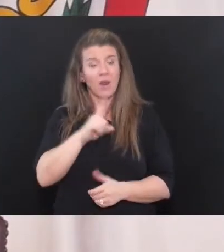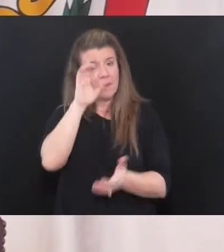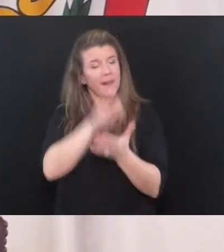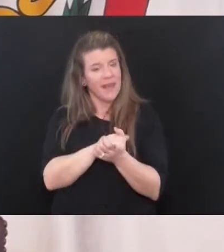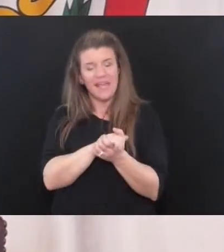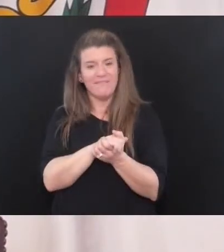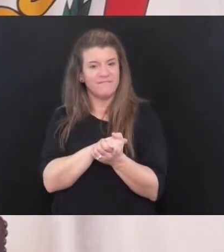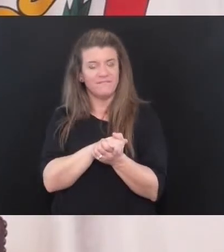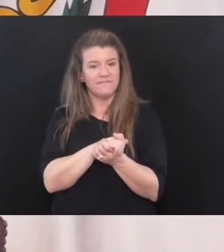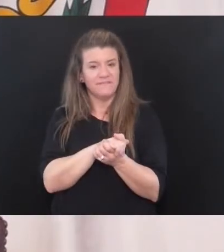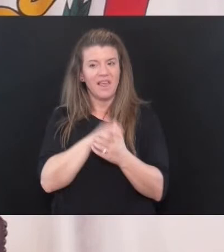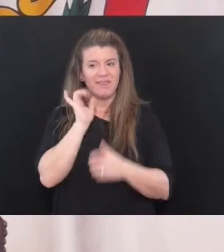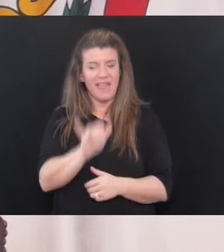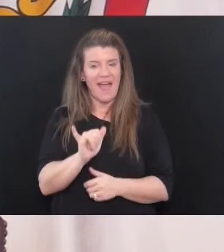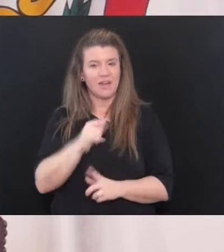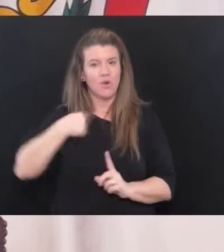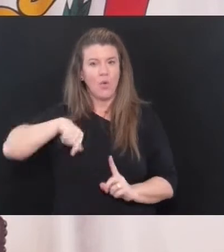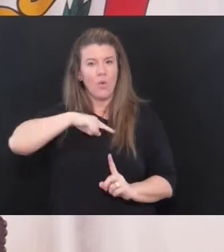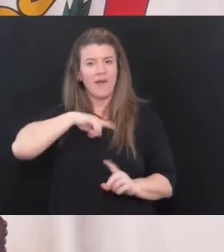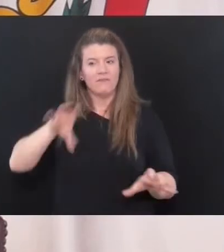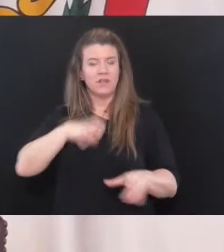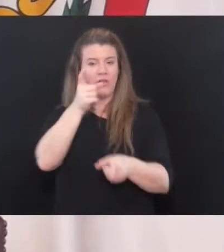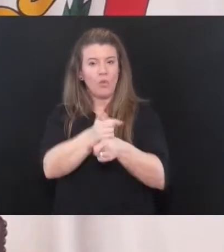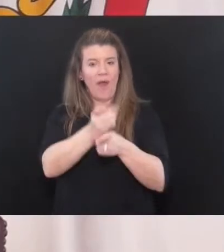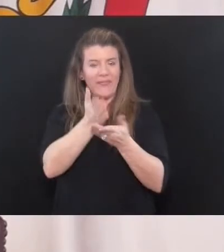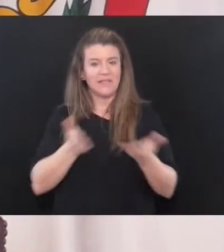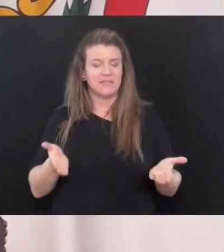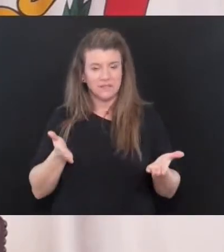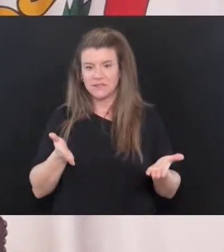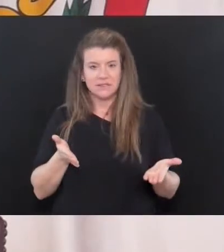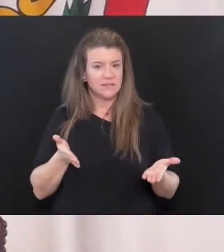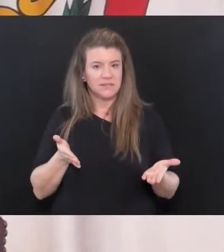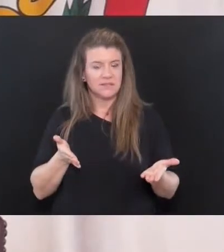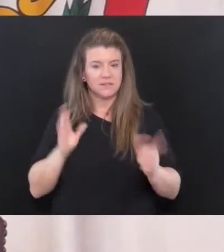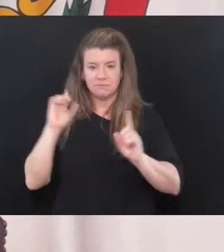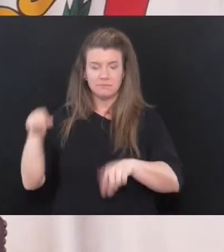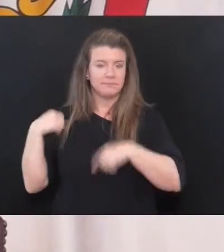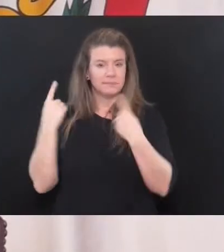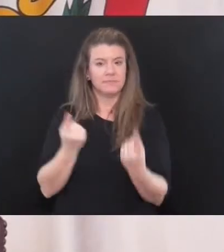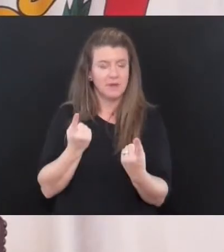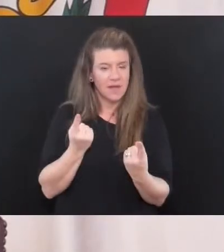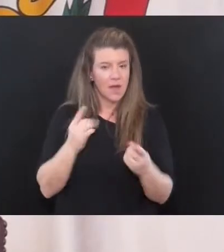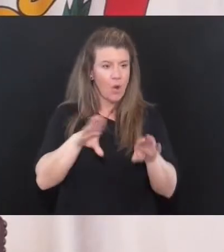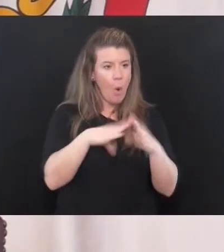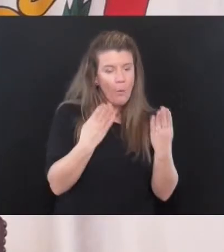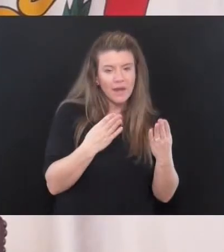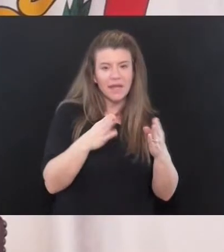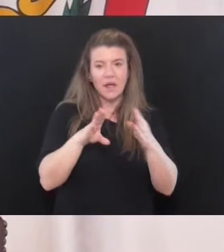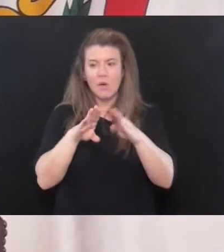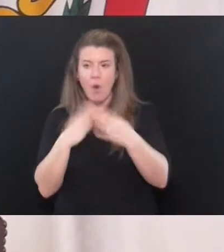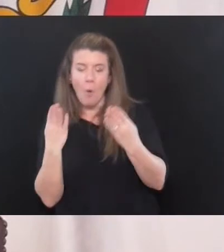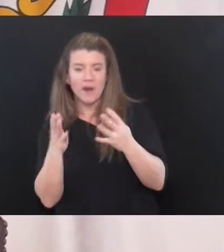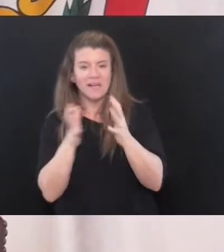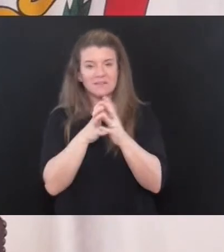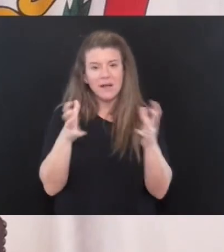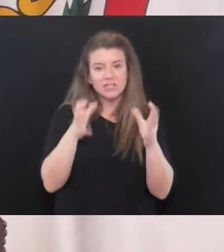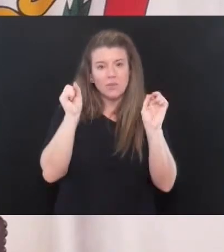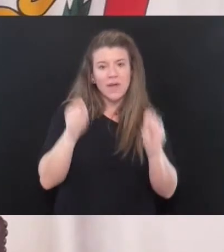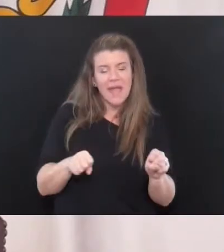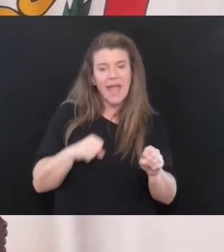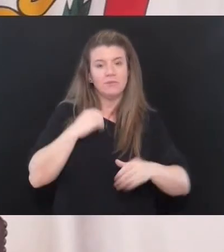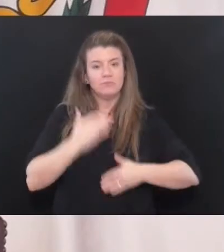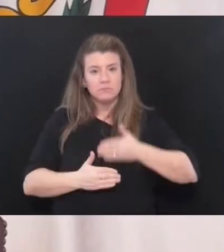with all in me, we have done the right thing about opening as much as we can